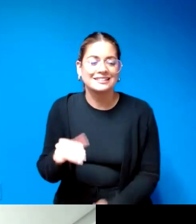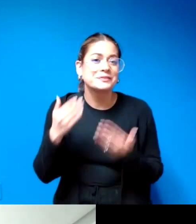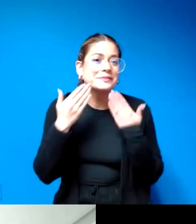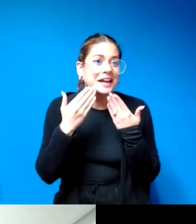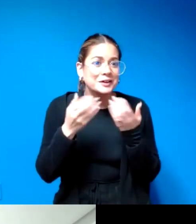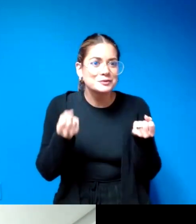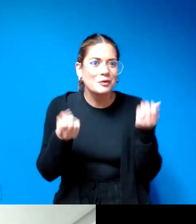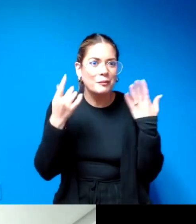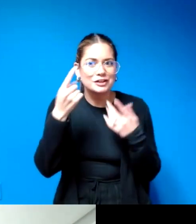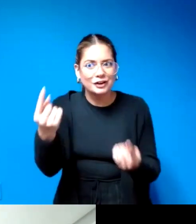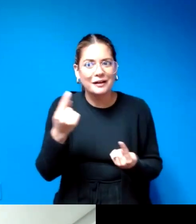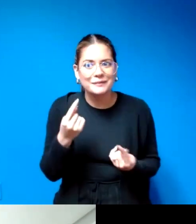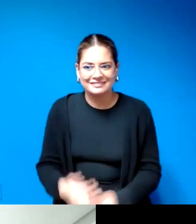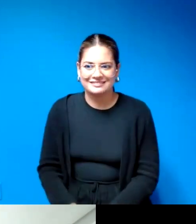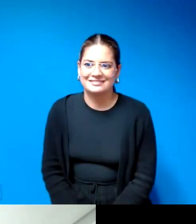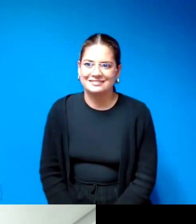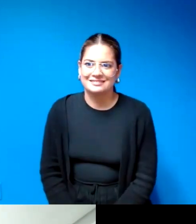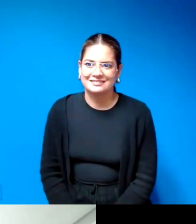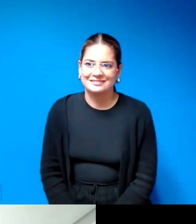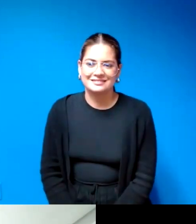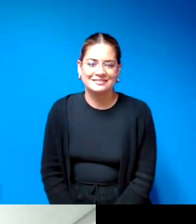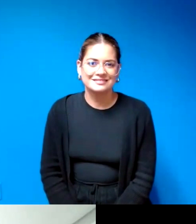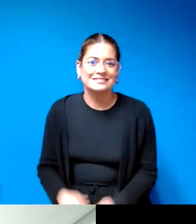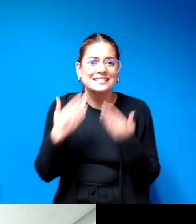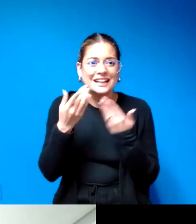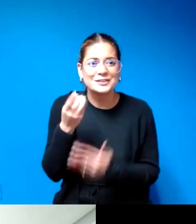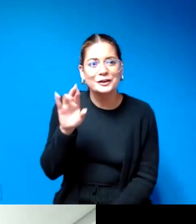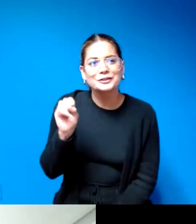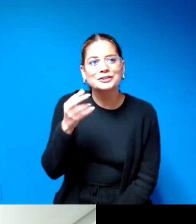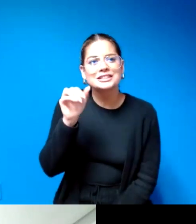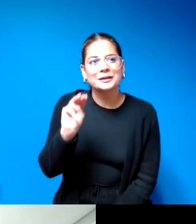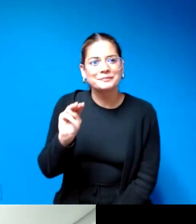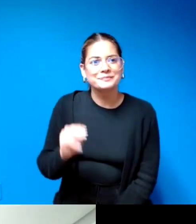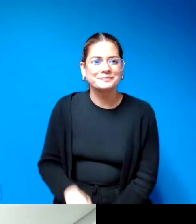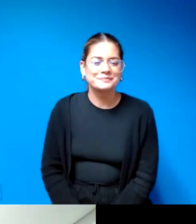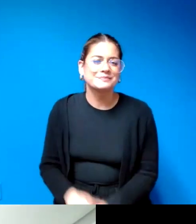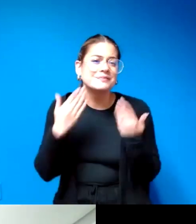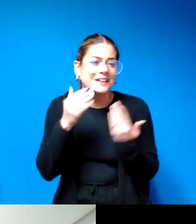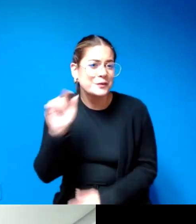you all so much for being here. Such a pleasure, Dr. Shim. Thank you again. Thank you all.